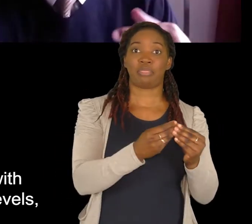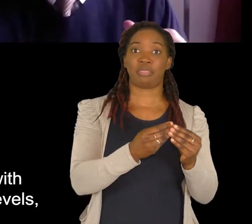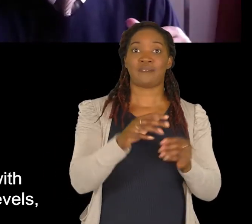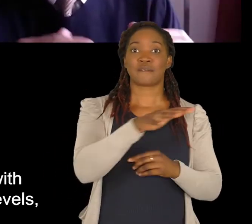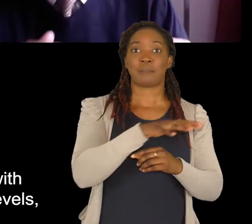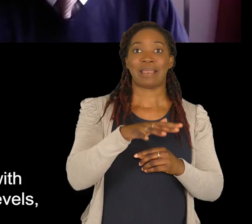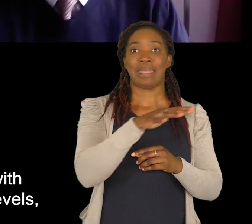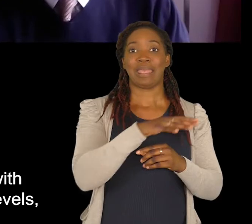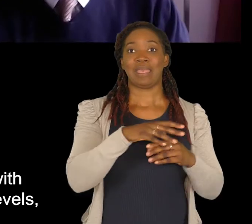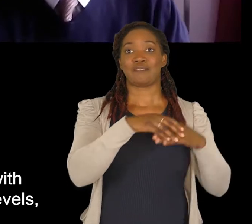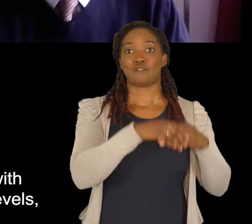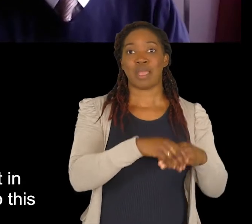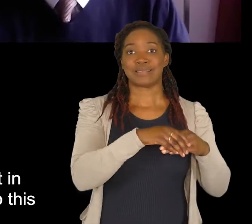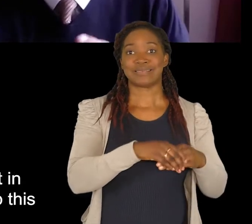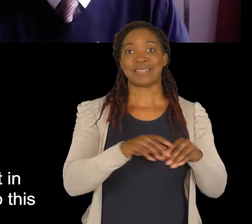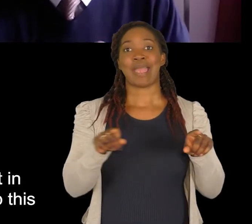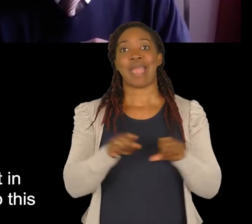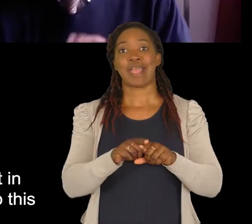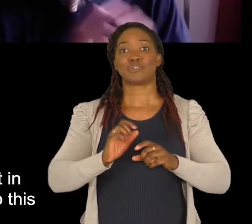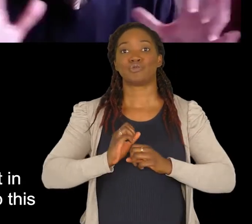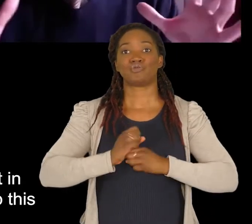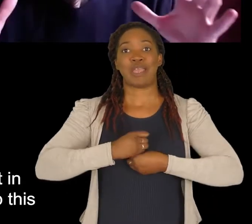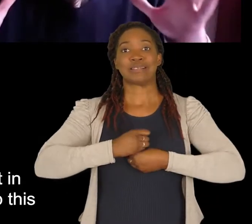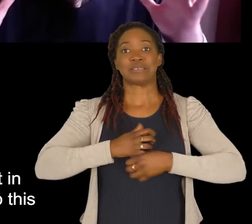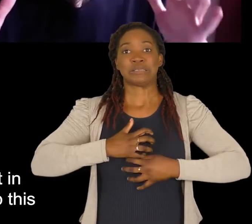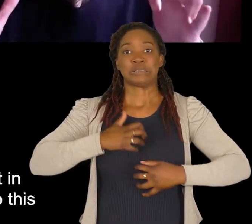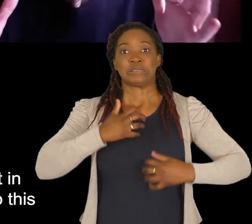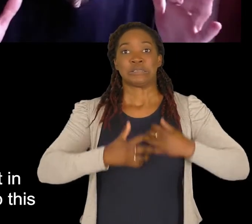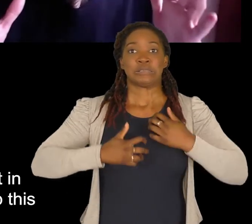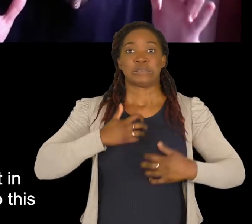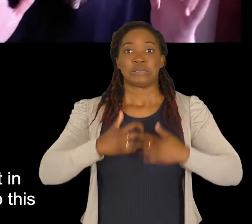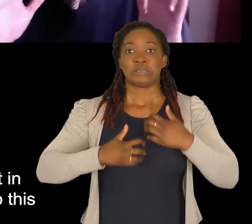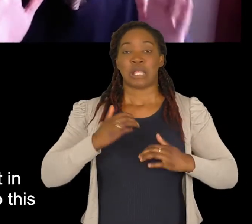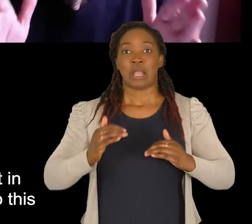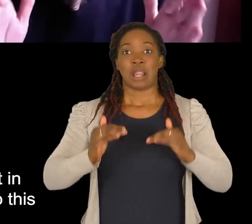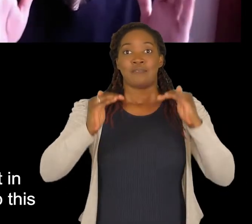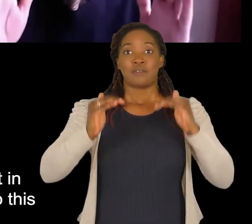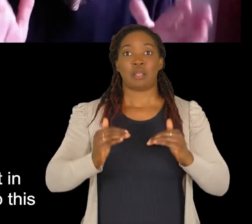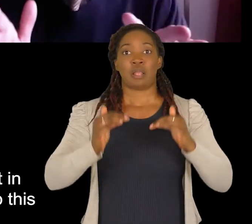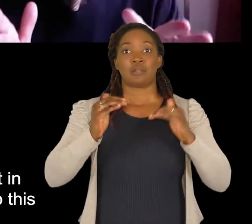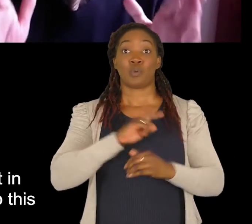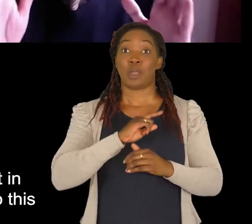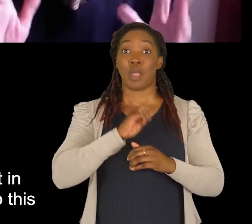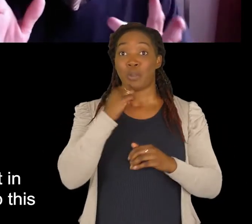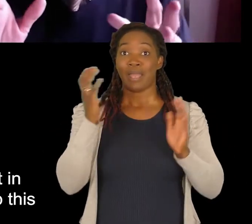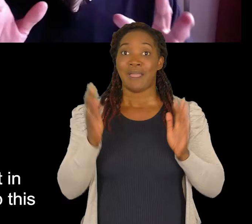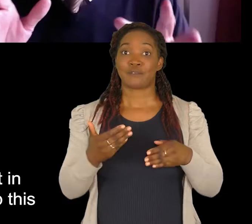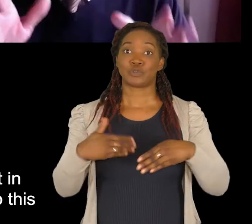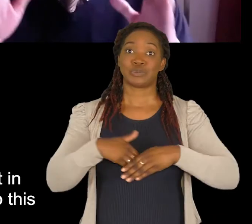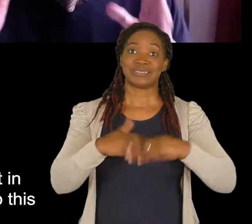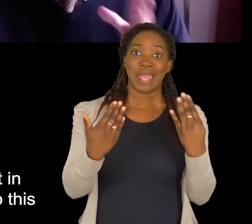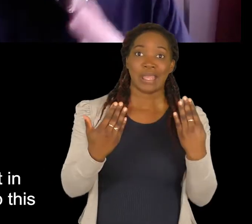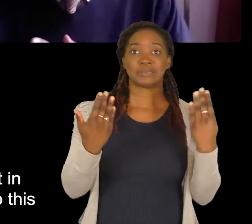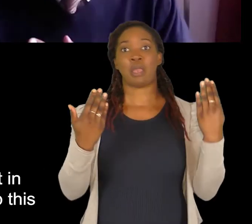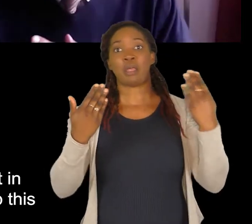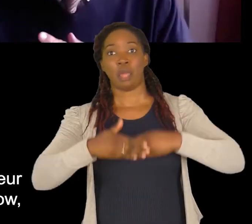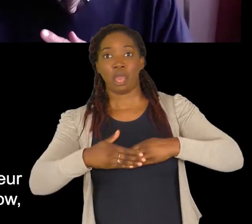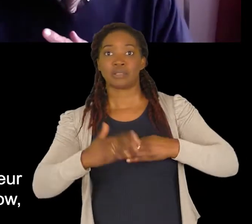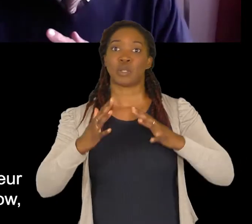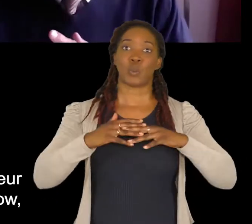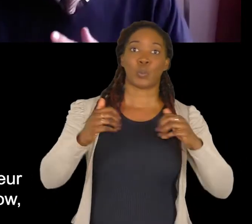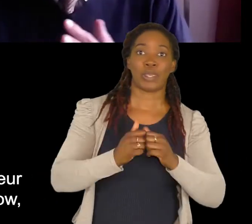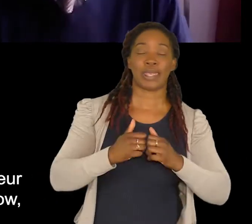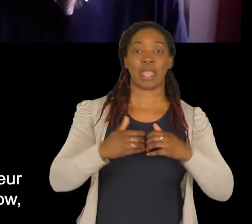loved ones, and your stress levels, right? Because you are going to have to put in days and nights and weekends in building up